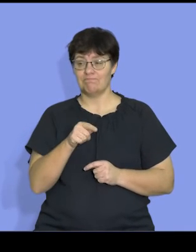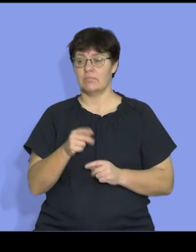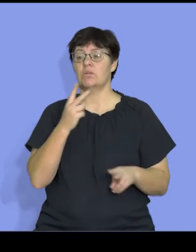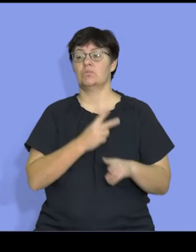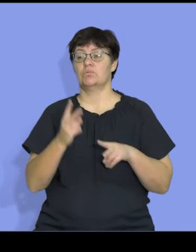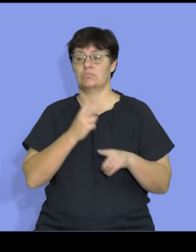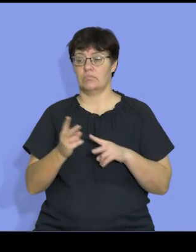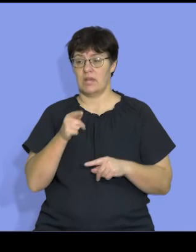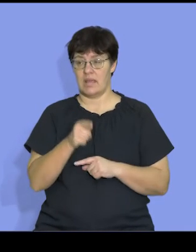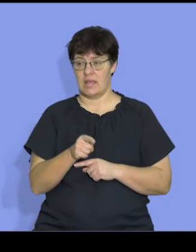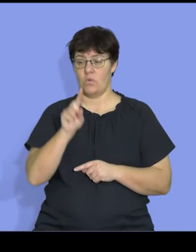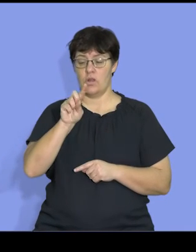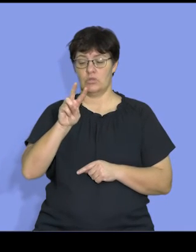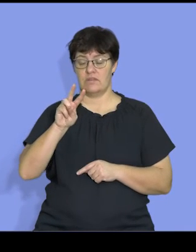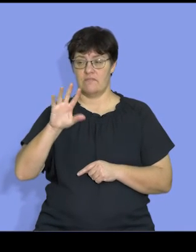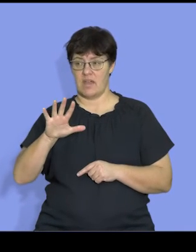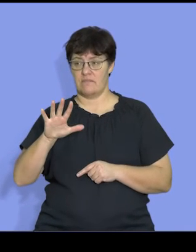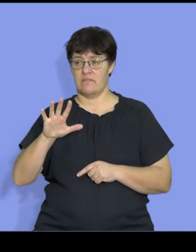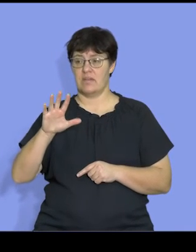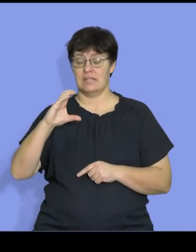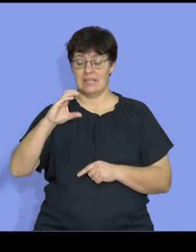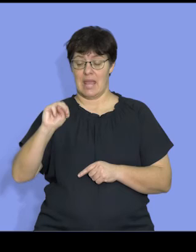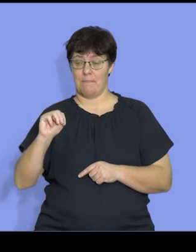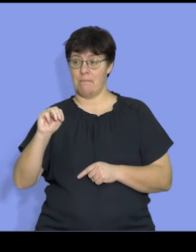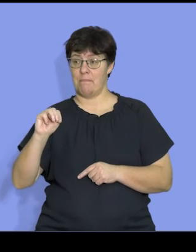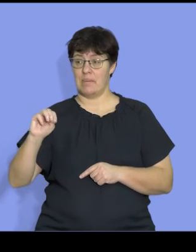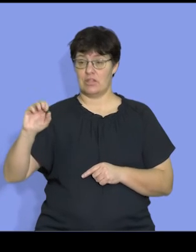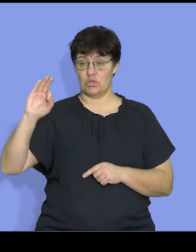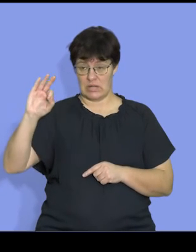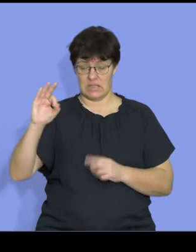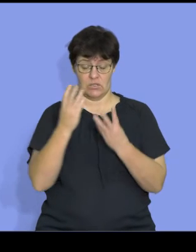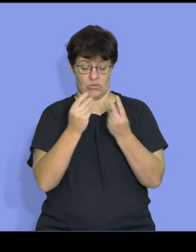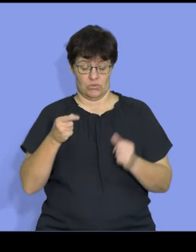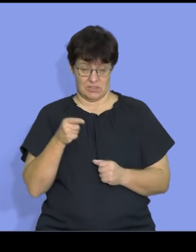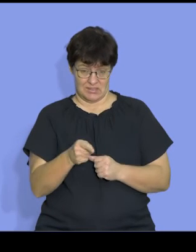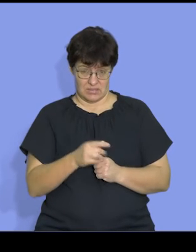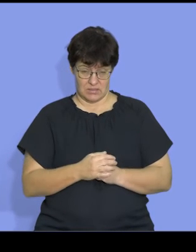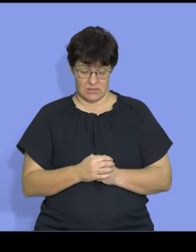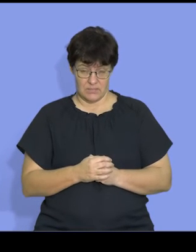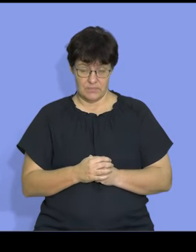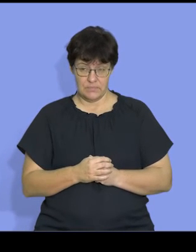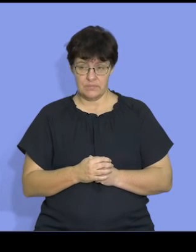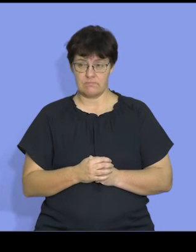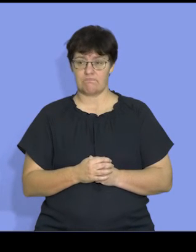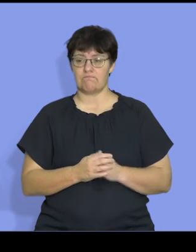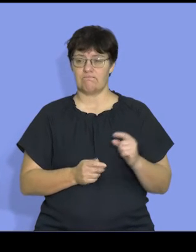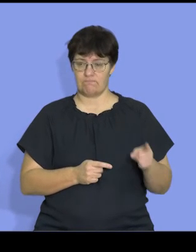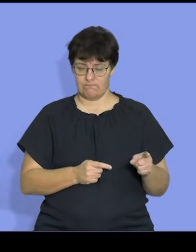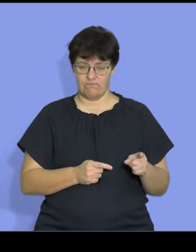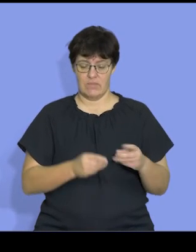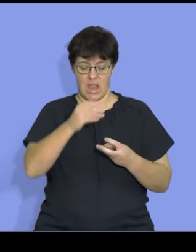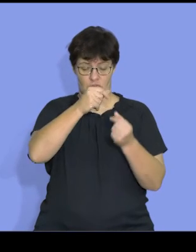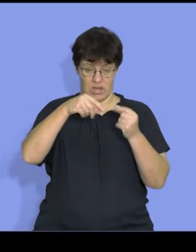prepare a 125 cubic centimeter solution, right? So the solute are granules that will